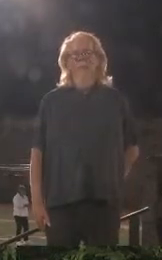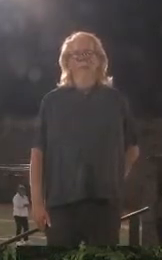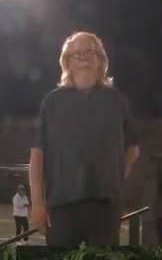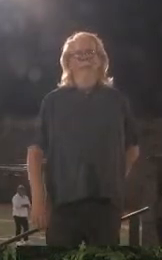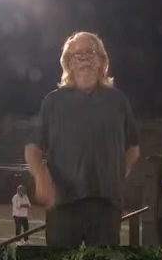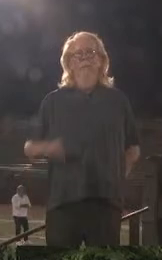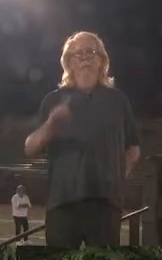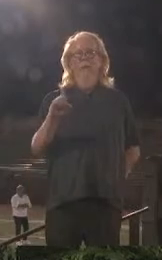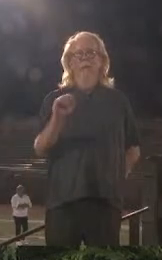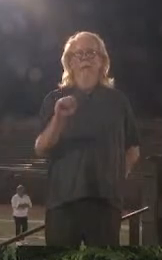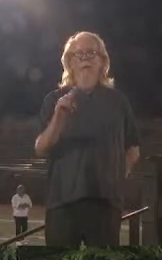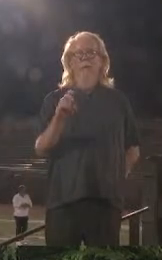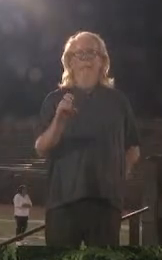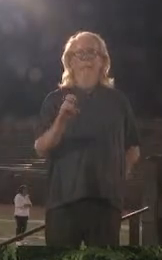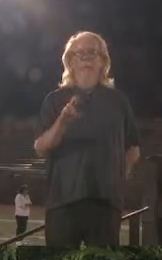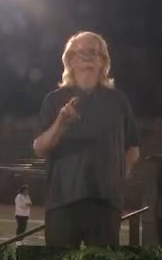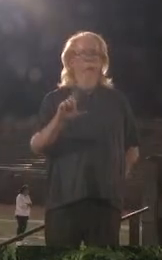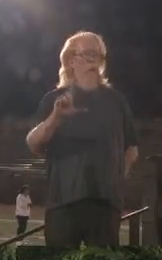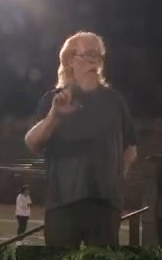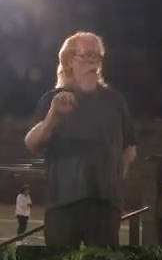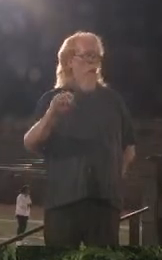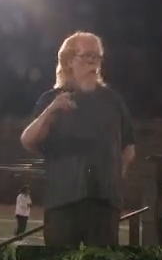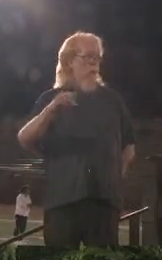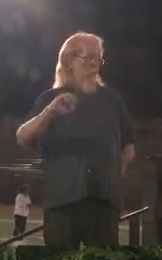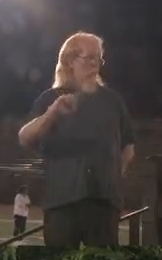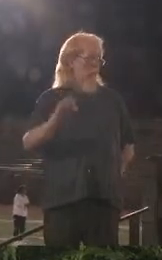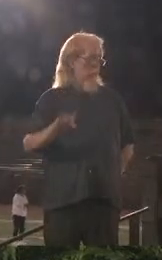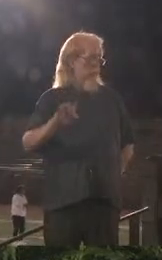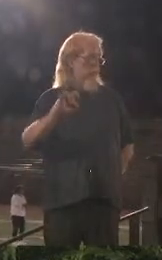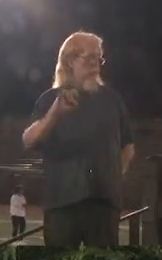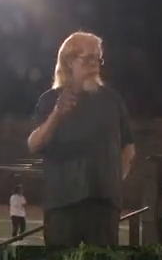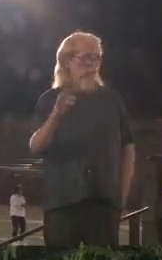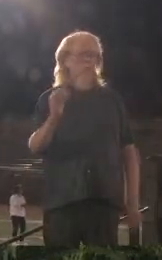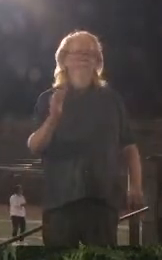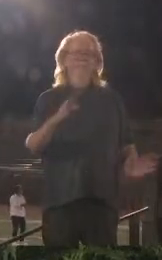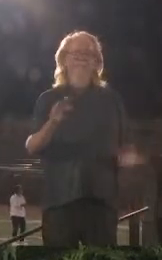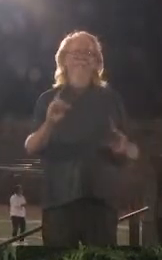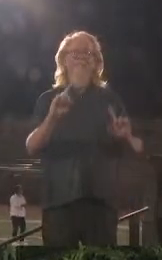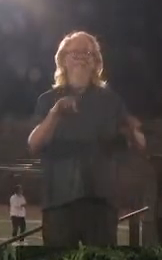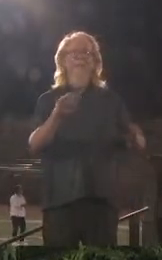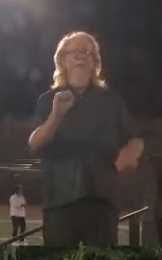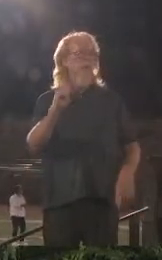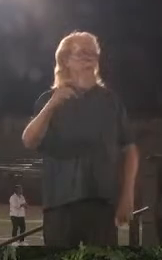Javier G. Lopez Jr. will be attending St. Philip's College.